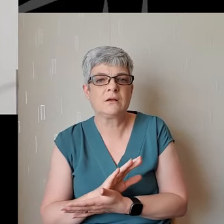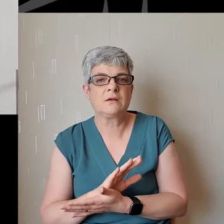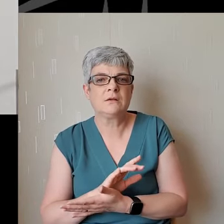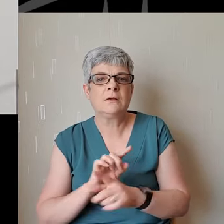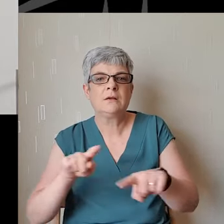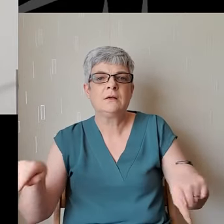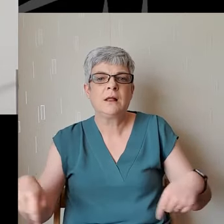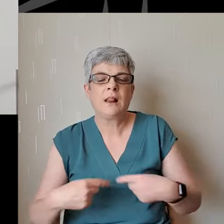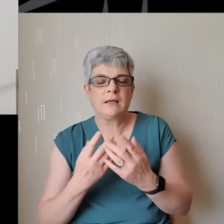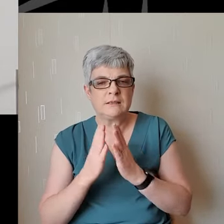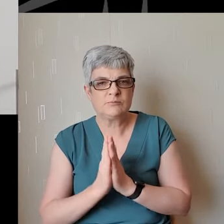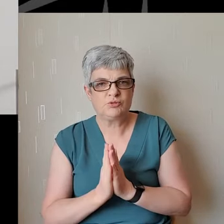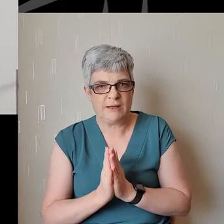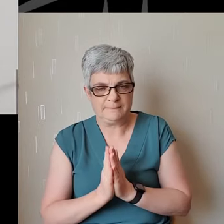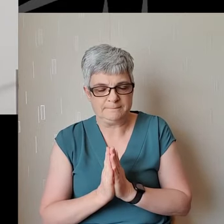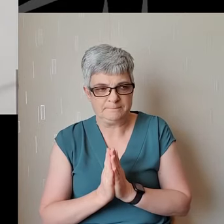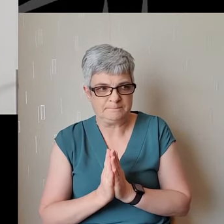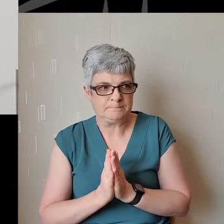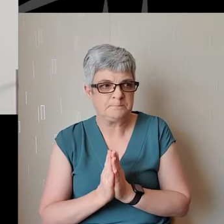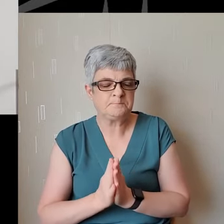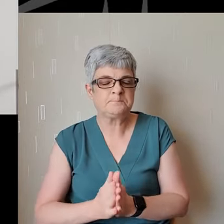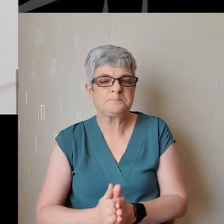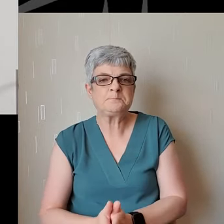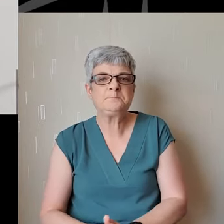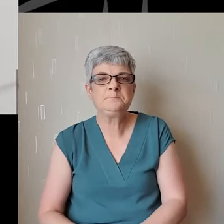Let us pray.